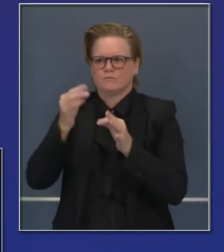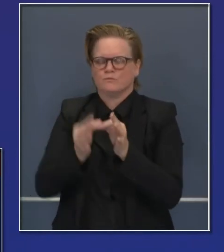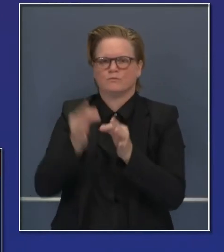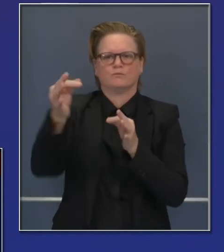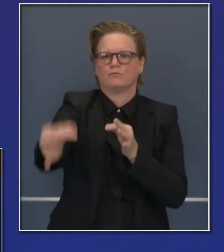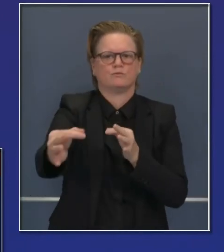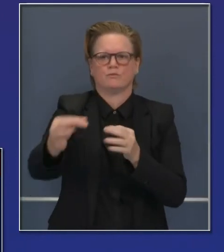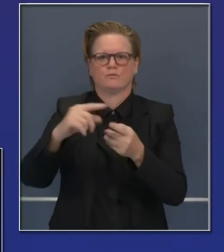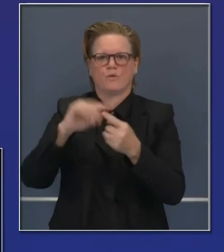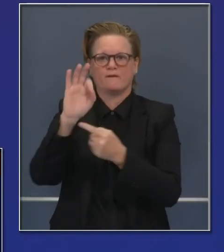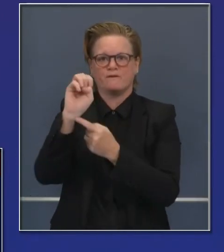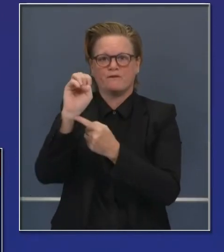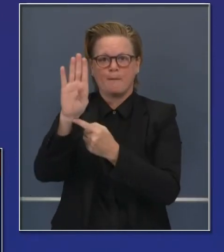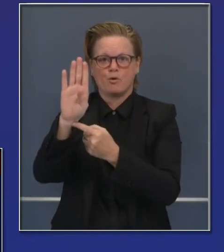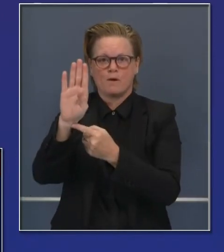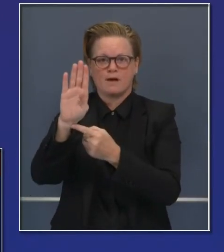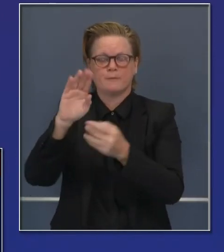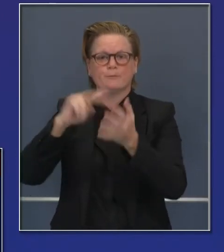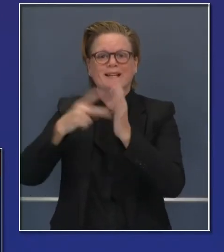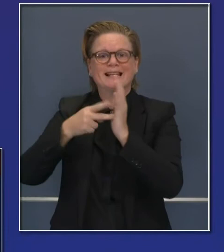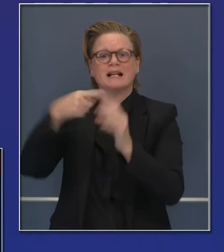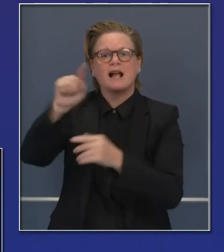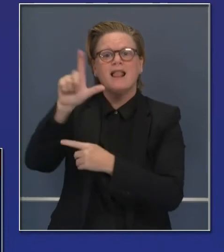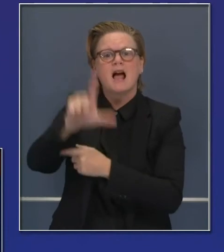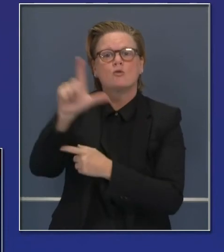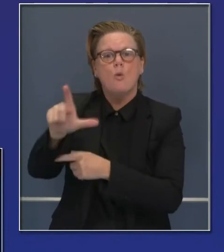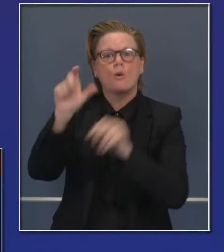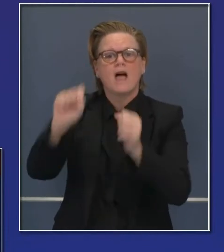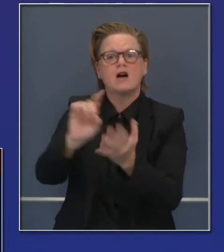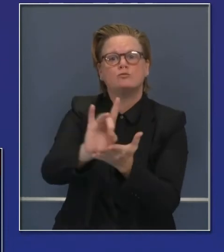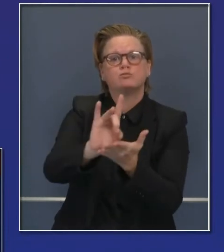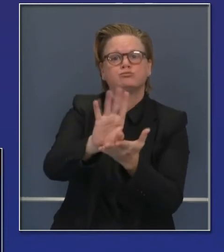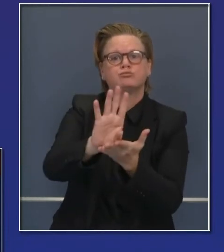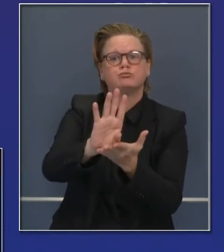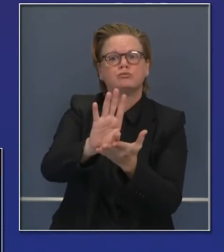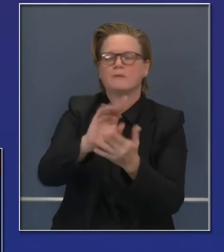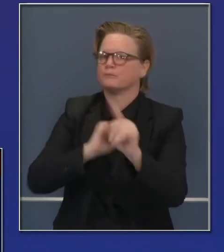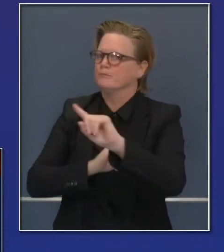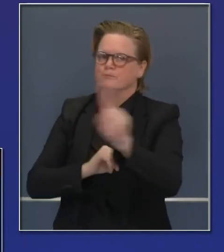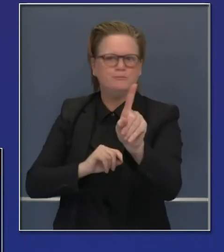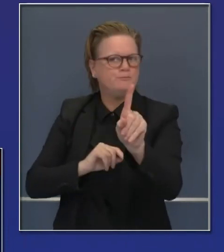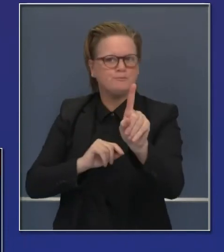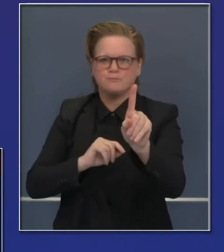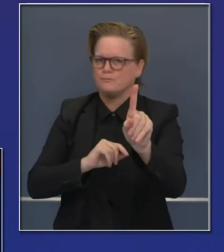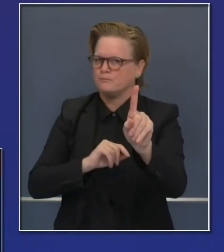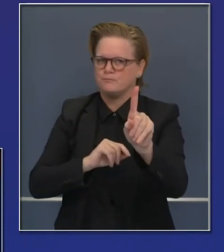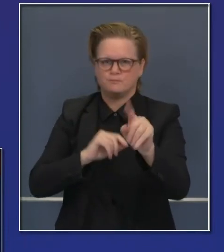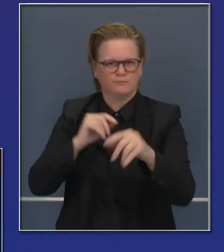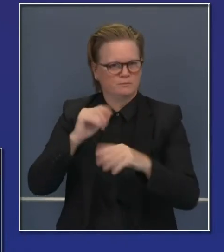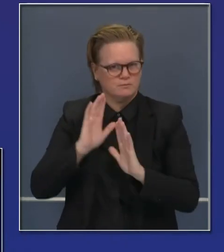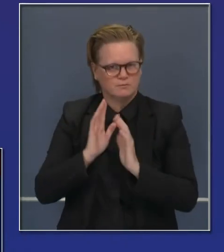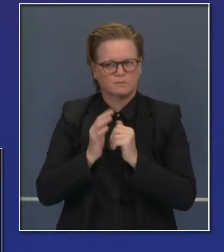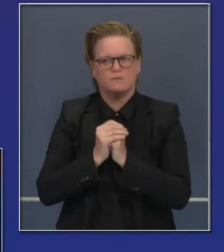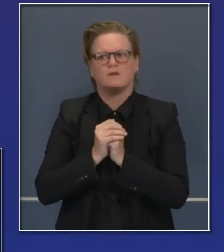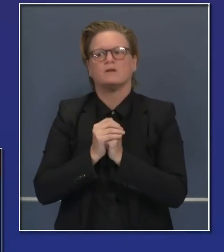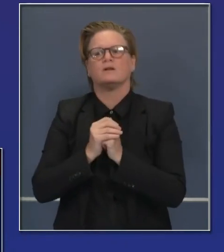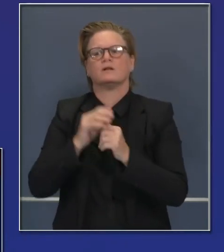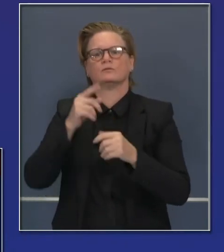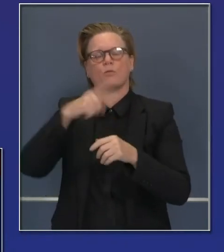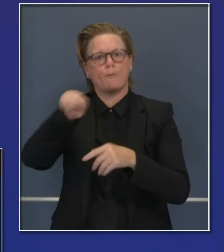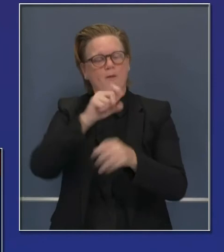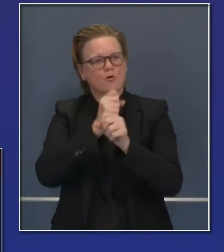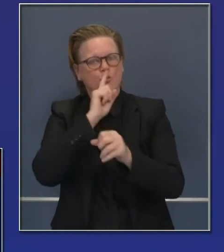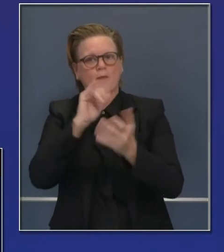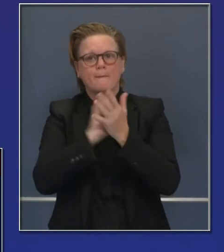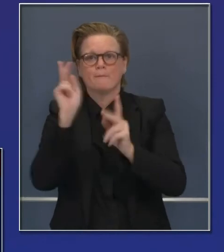able to procure unprecedented number of hotel rooms for individuals living in congregate facilities and out in